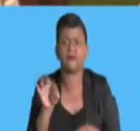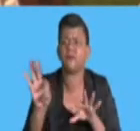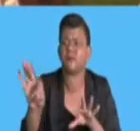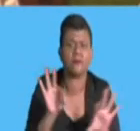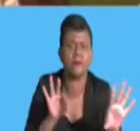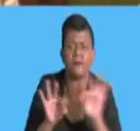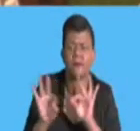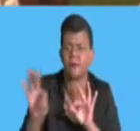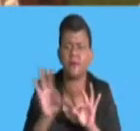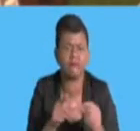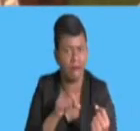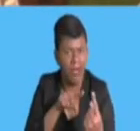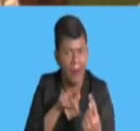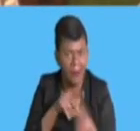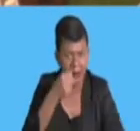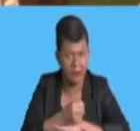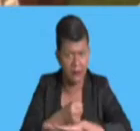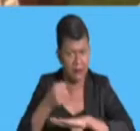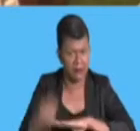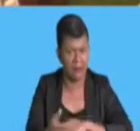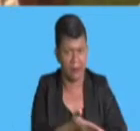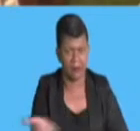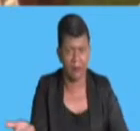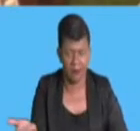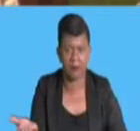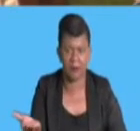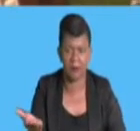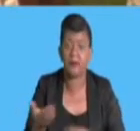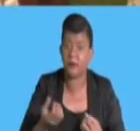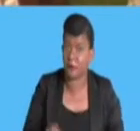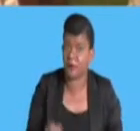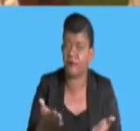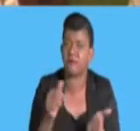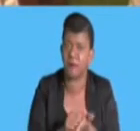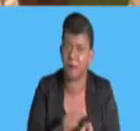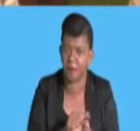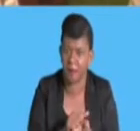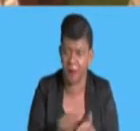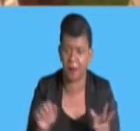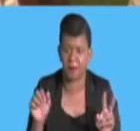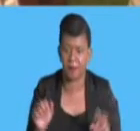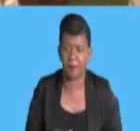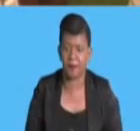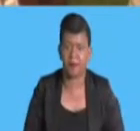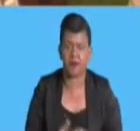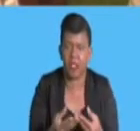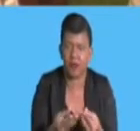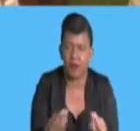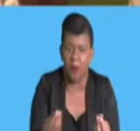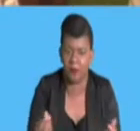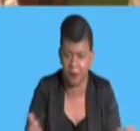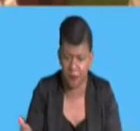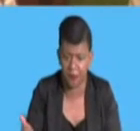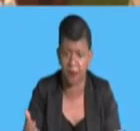because we, in our considered view, are able to provide credible alternatives, unquote. Mr. Speaker, sir, the proposed budget brings